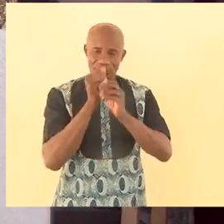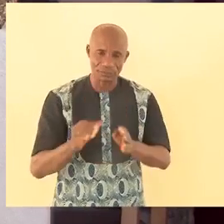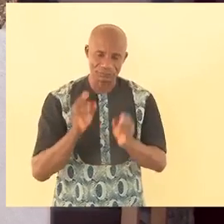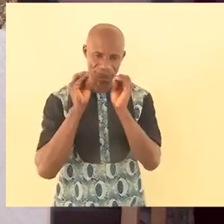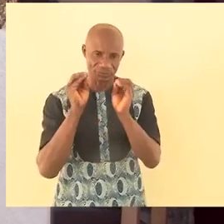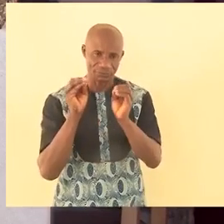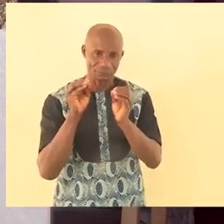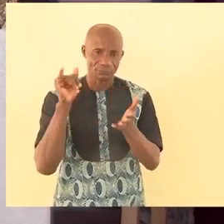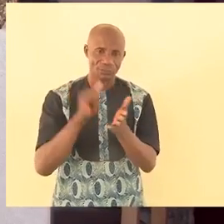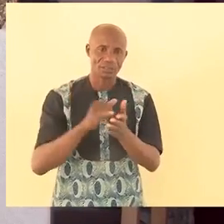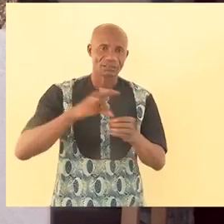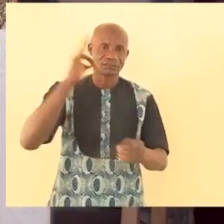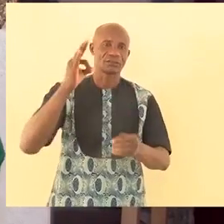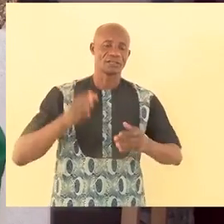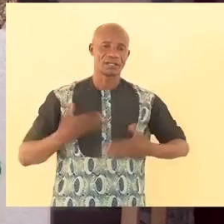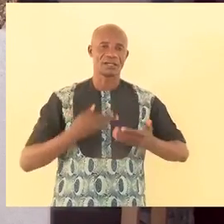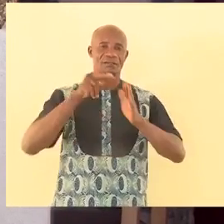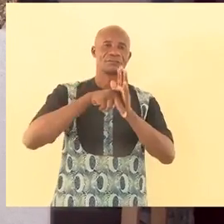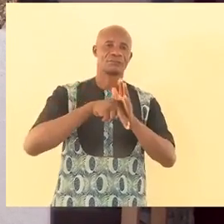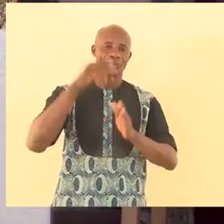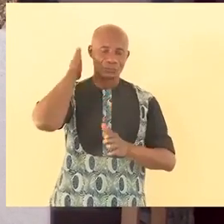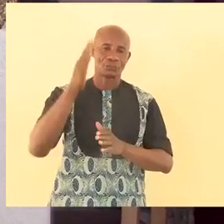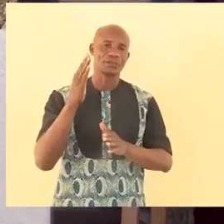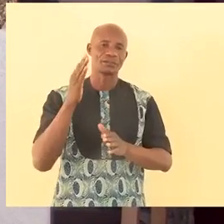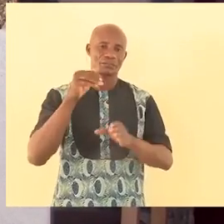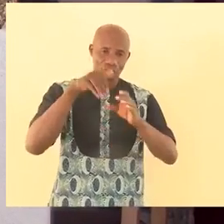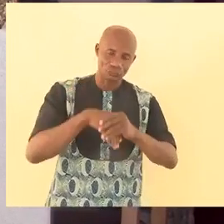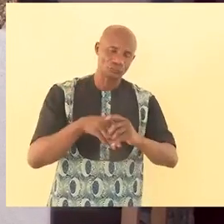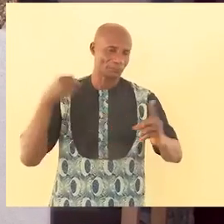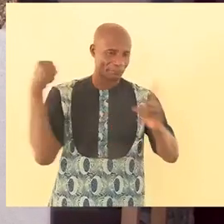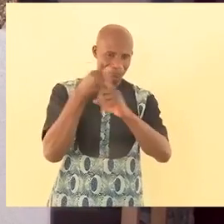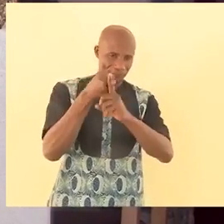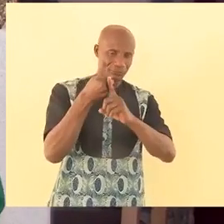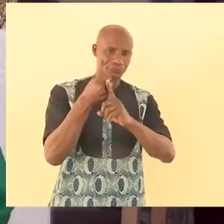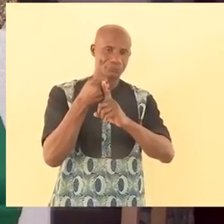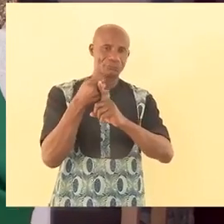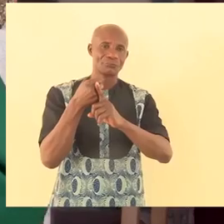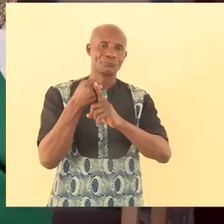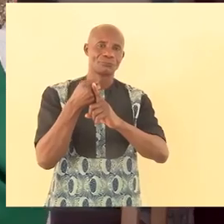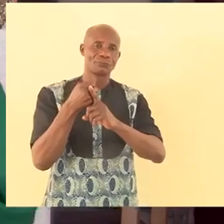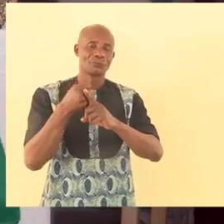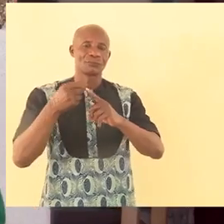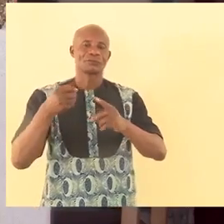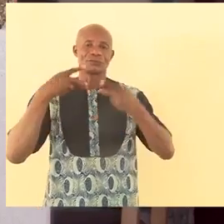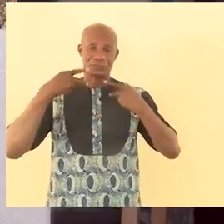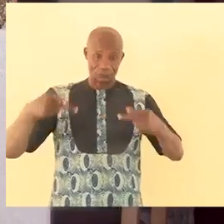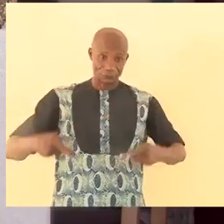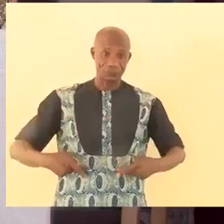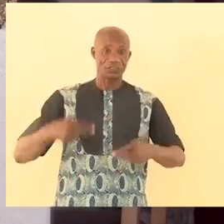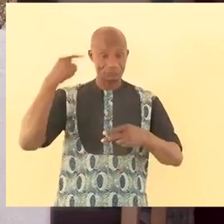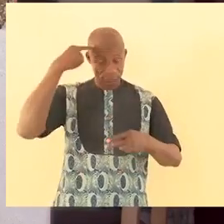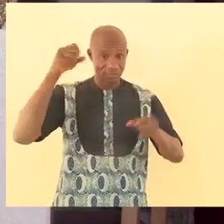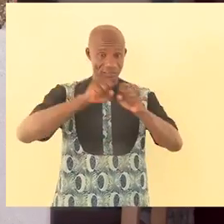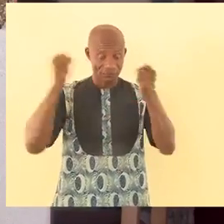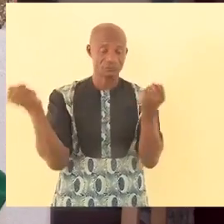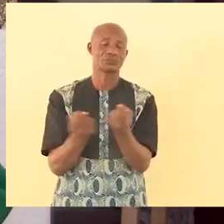The Beatitudes teach that spiritual happiness will entail persecution, including physical, mental,